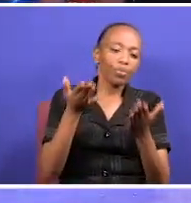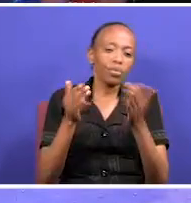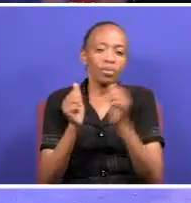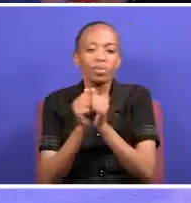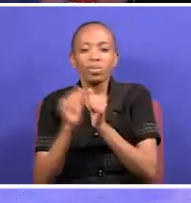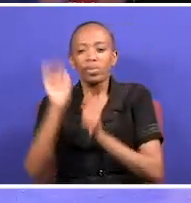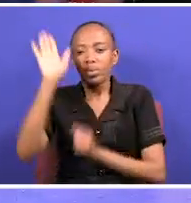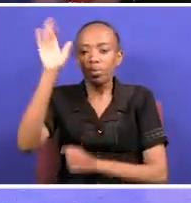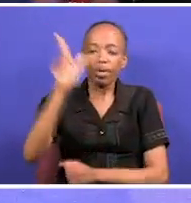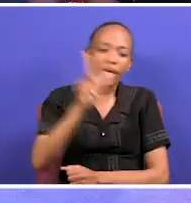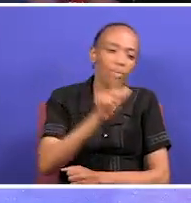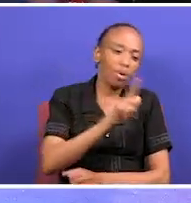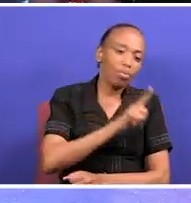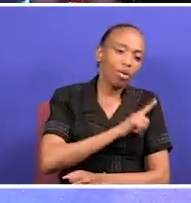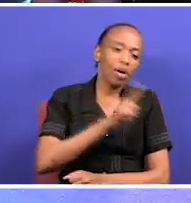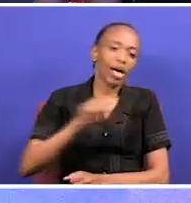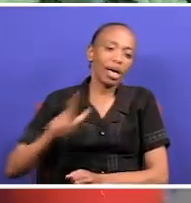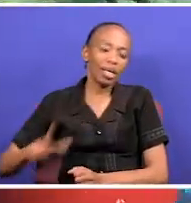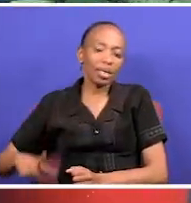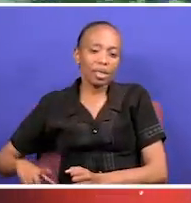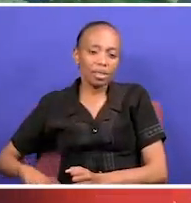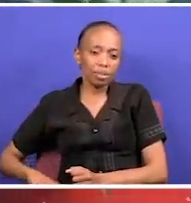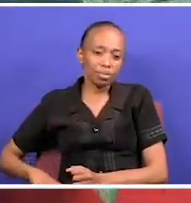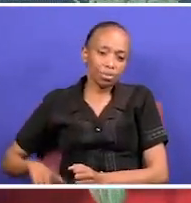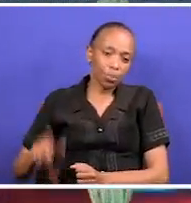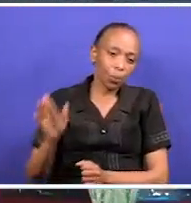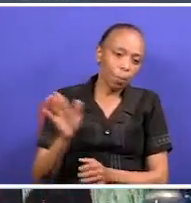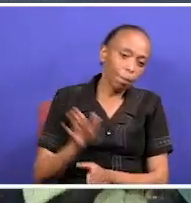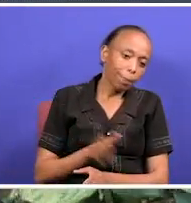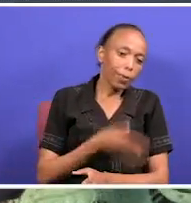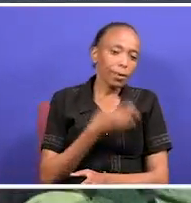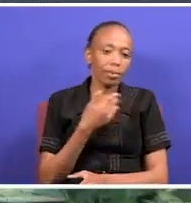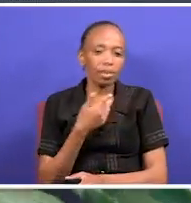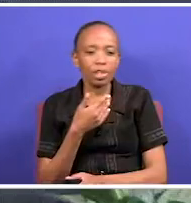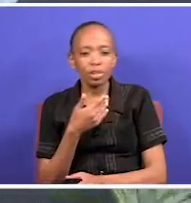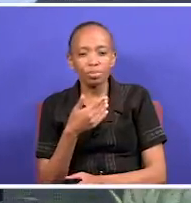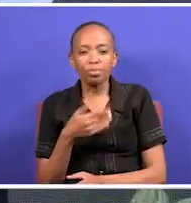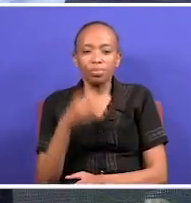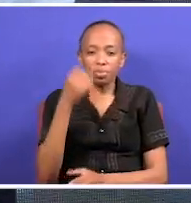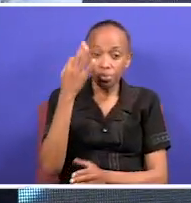Let me do that one more time.